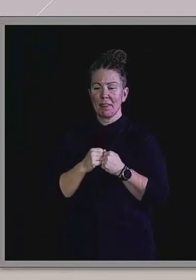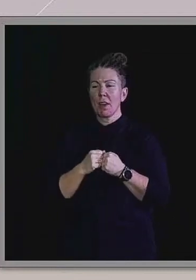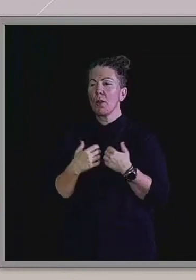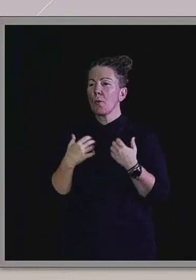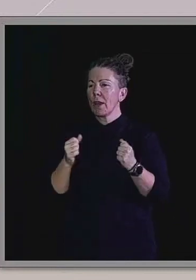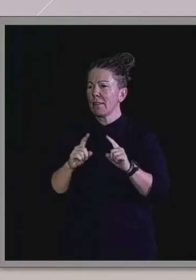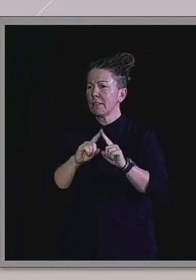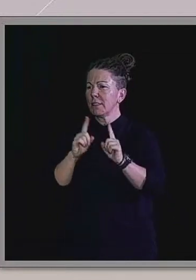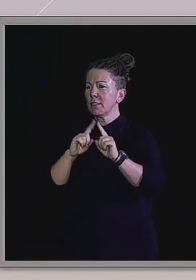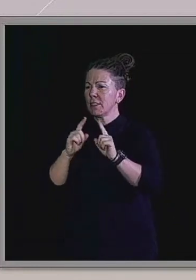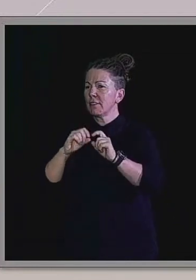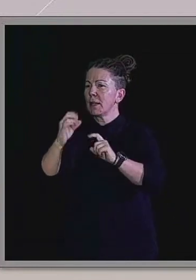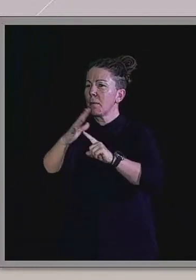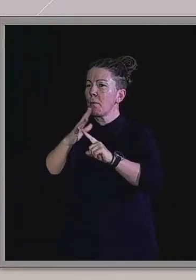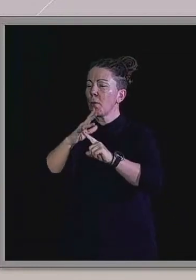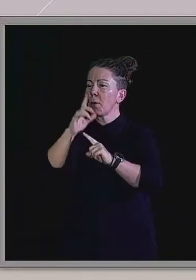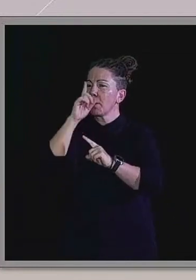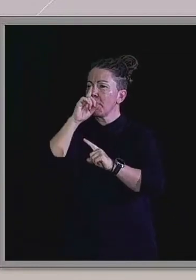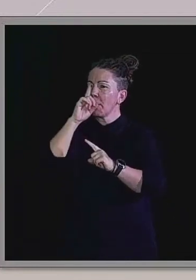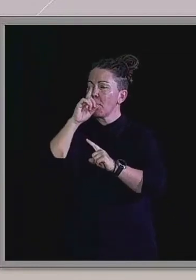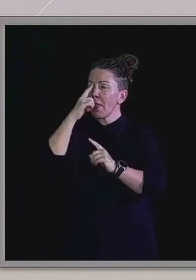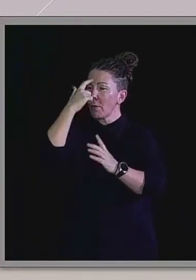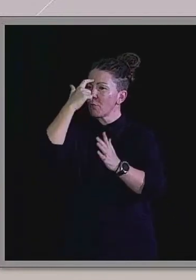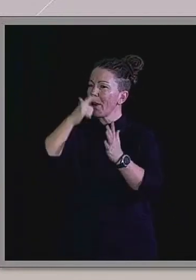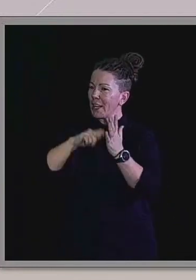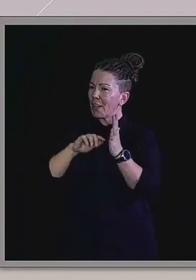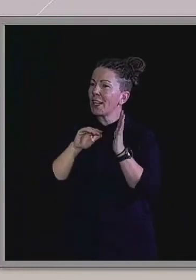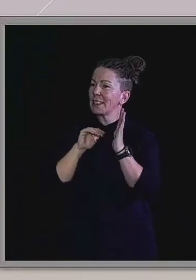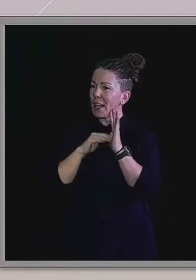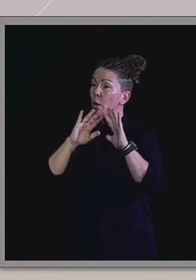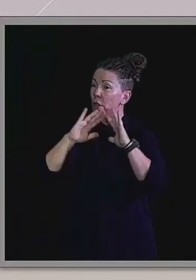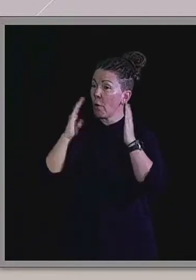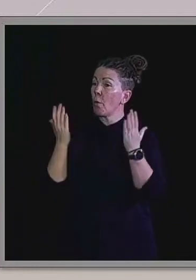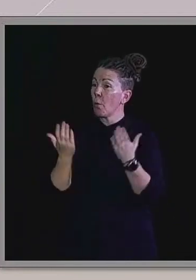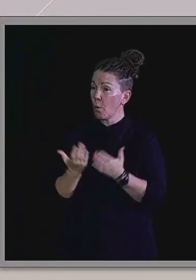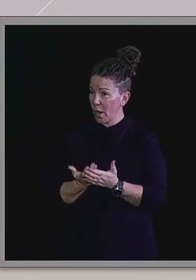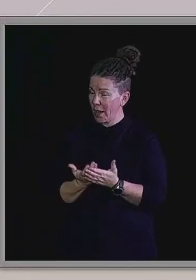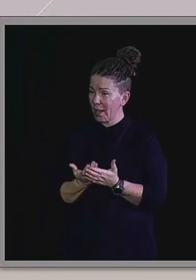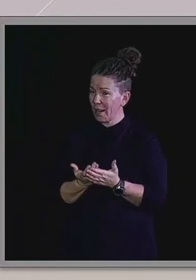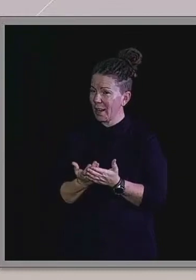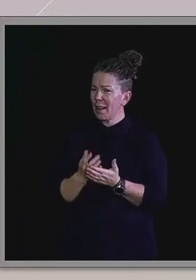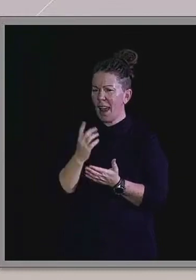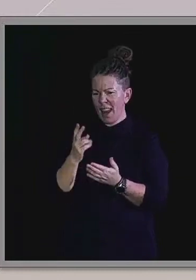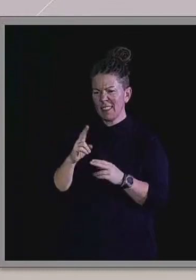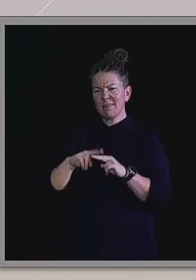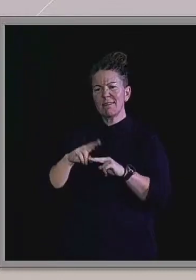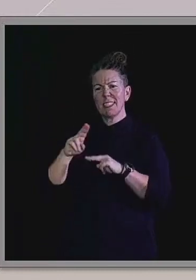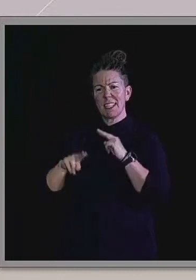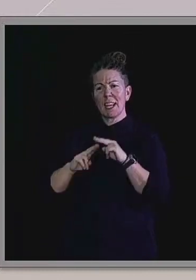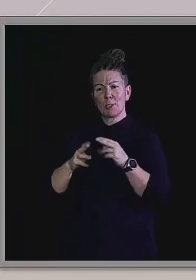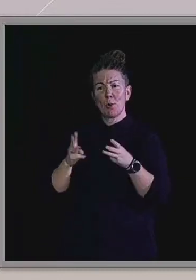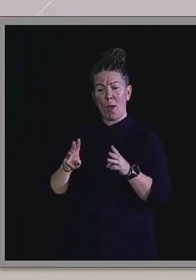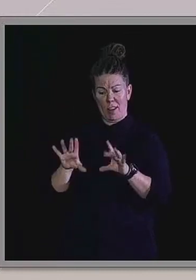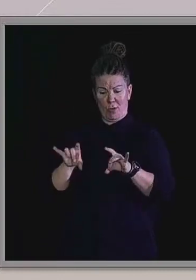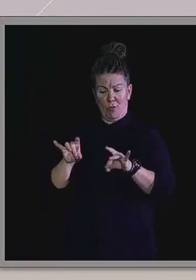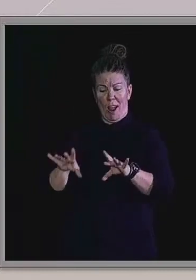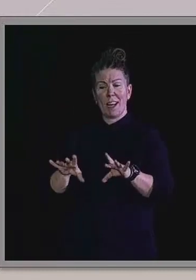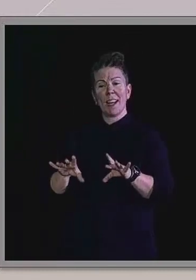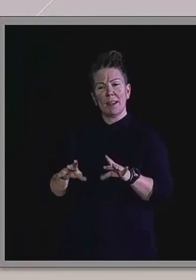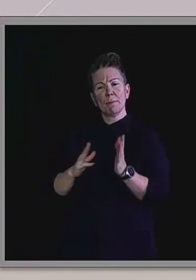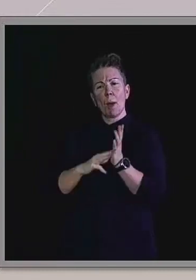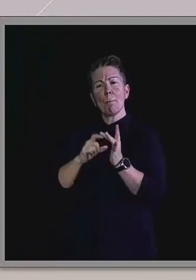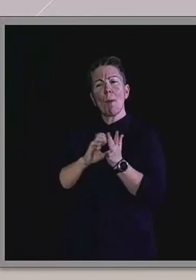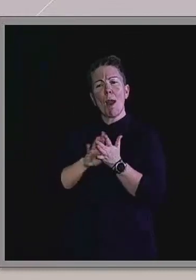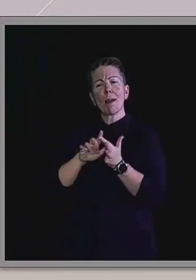Gusmao, and people that we recognise on the world stage, and in a kind of national way, Michael fits into that as well. So I want to ask